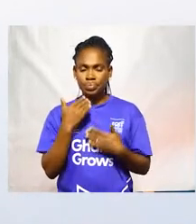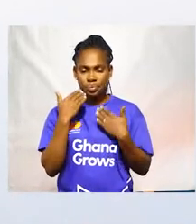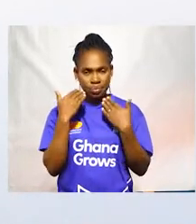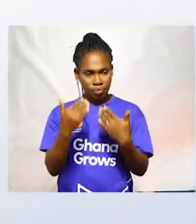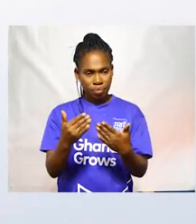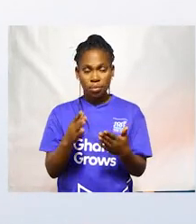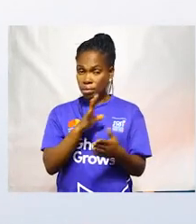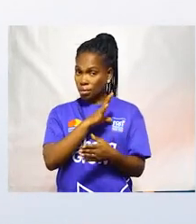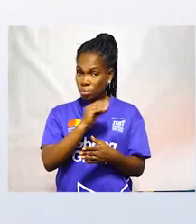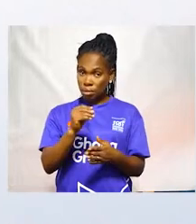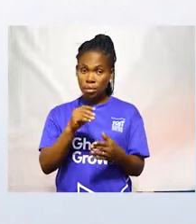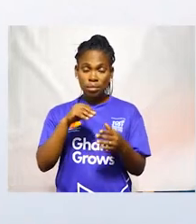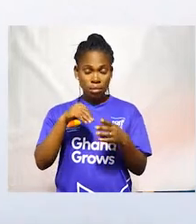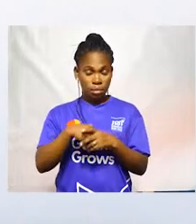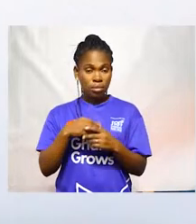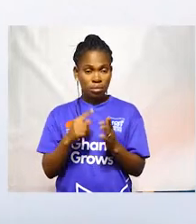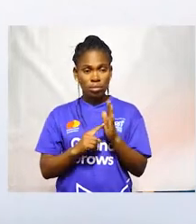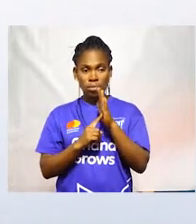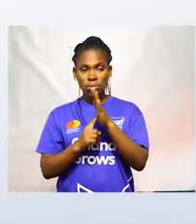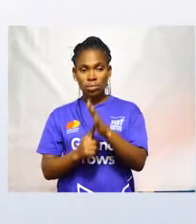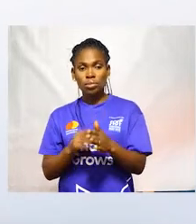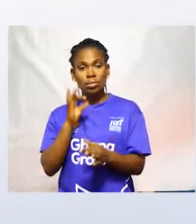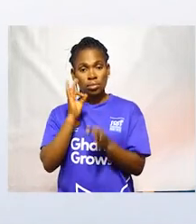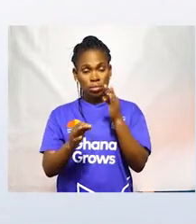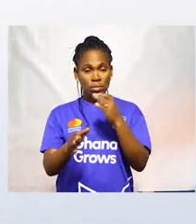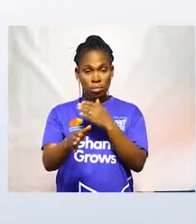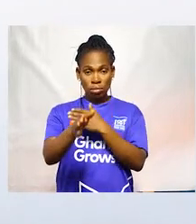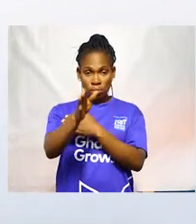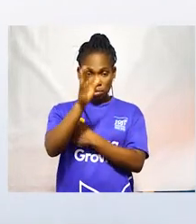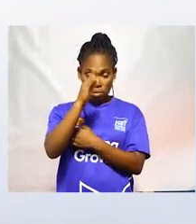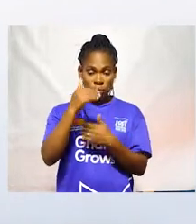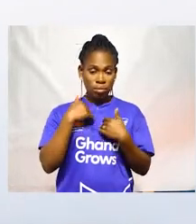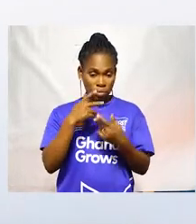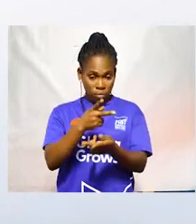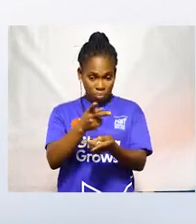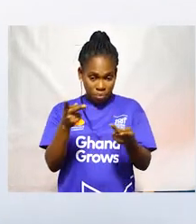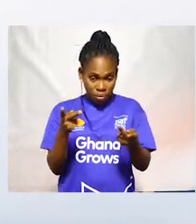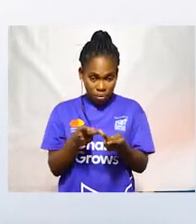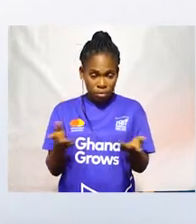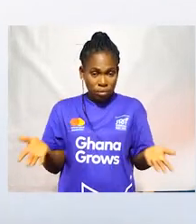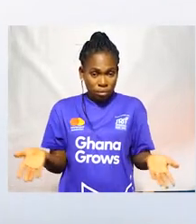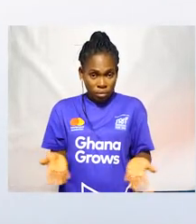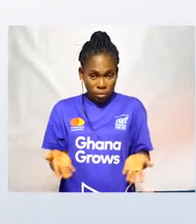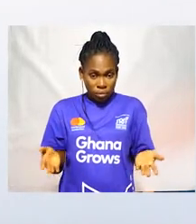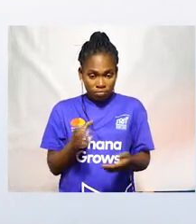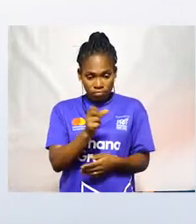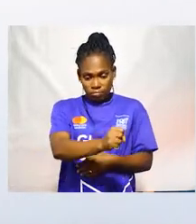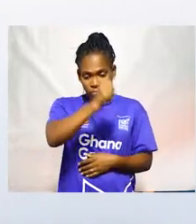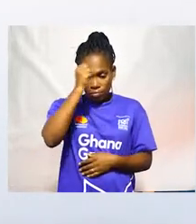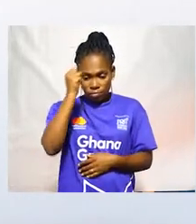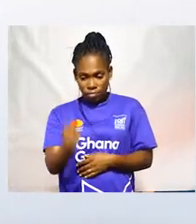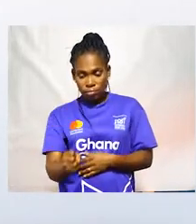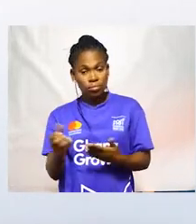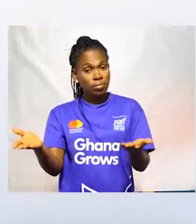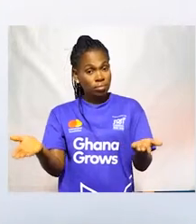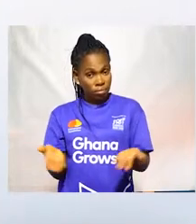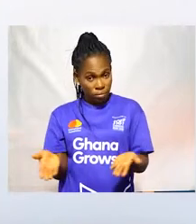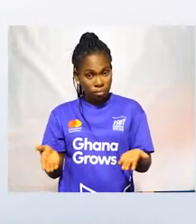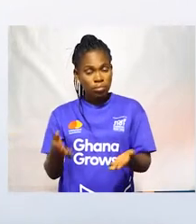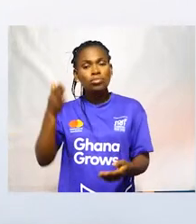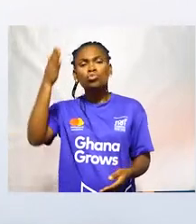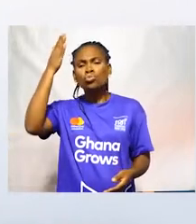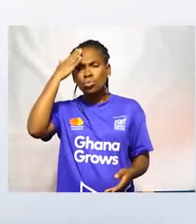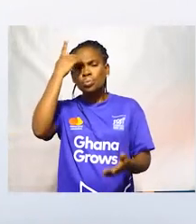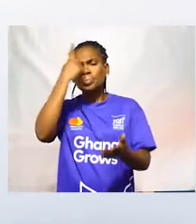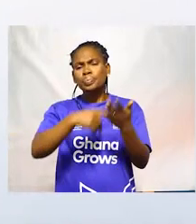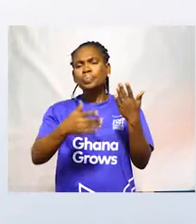our inability to appreciate that if God has placed you here and has given you this, he